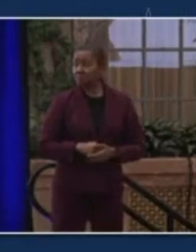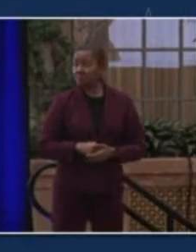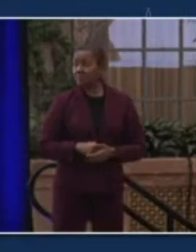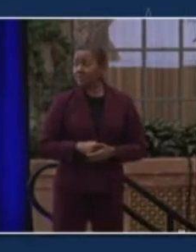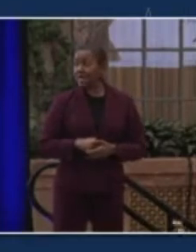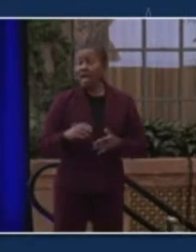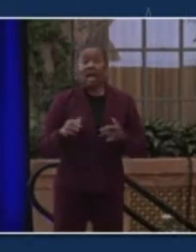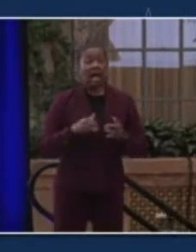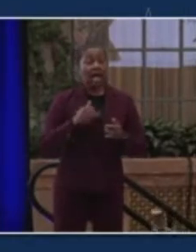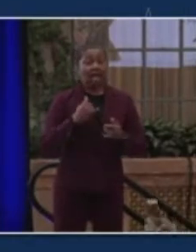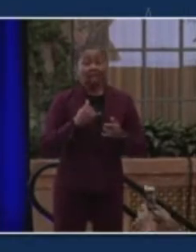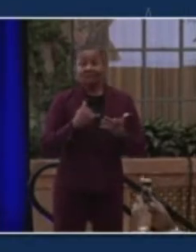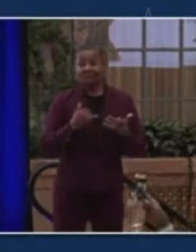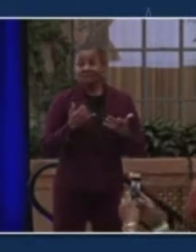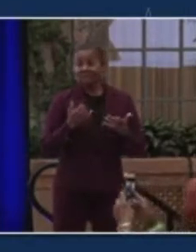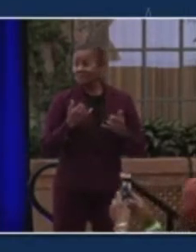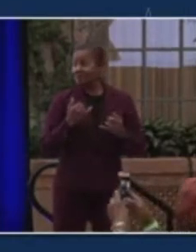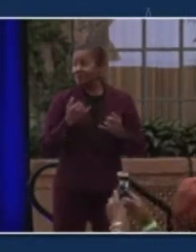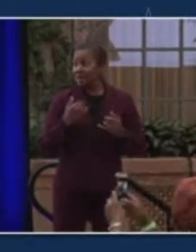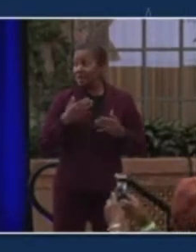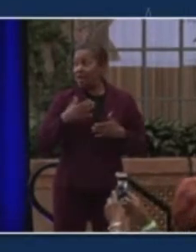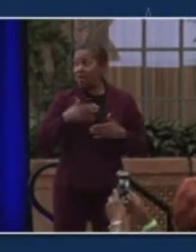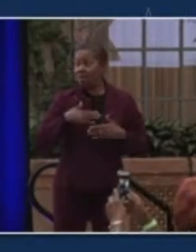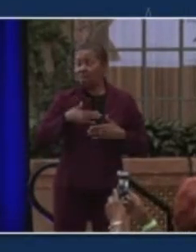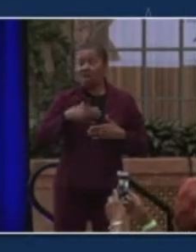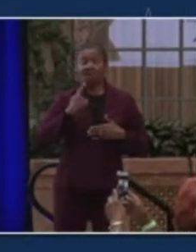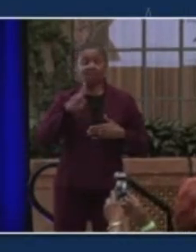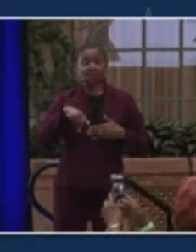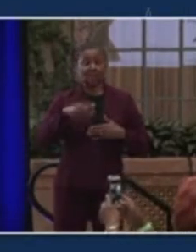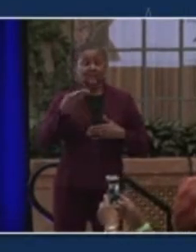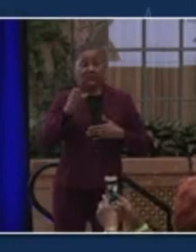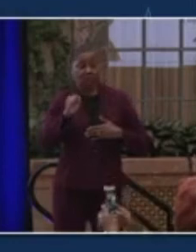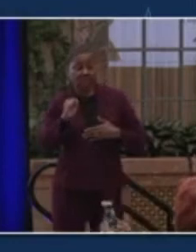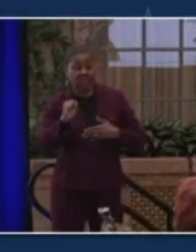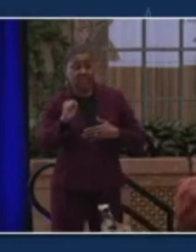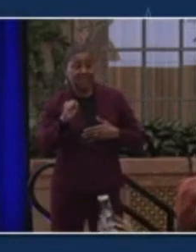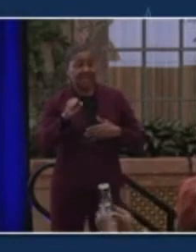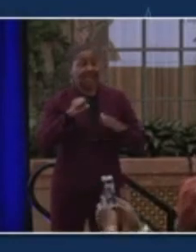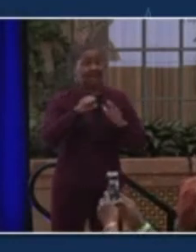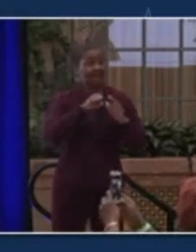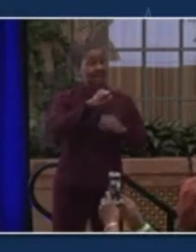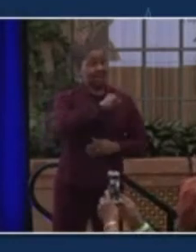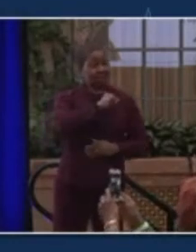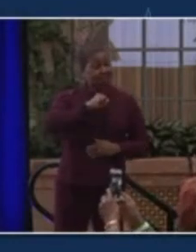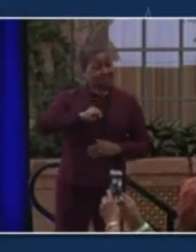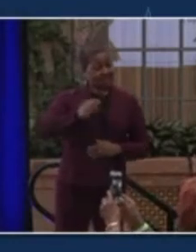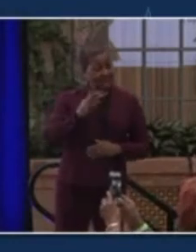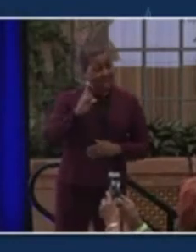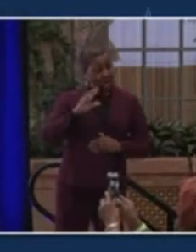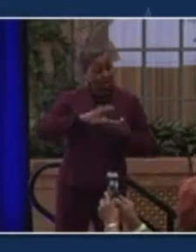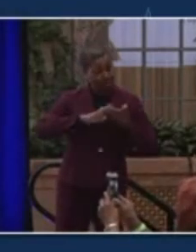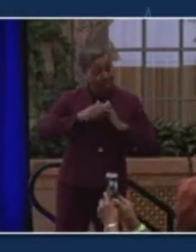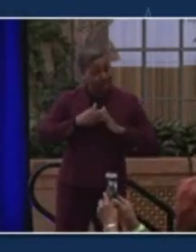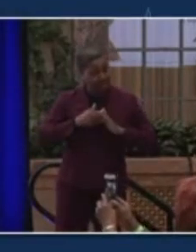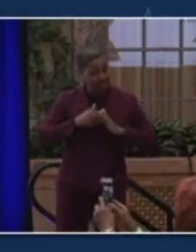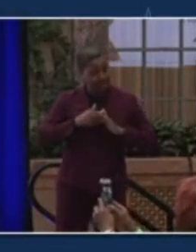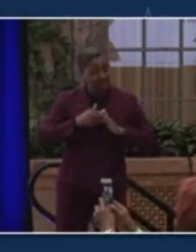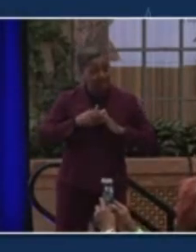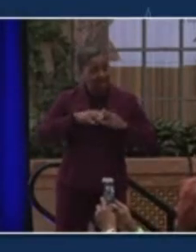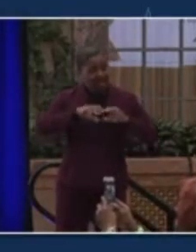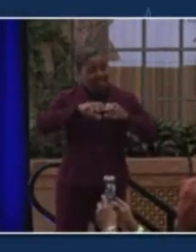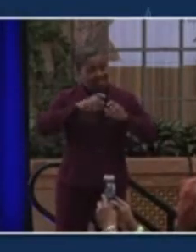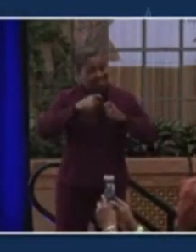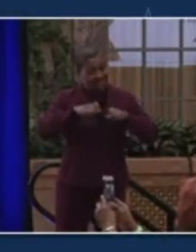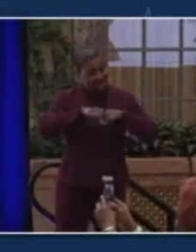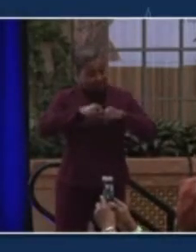like Kamala Harris, Vice President Harris, in the Senate, Harold became the tiebreaker